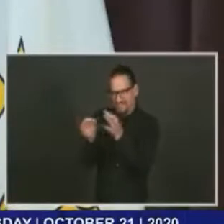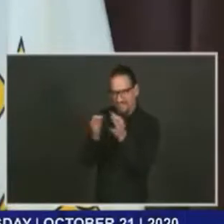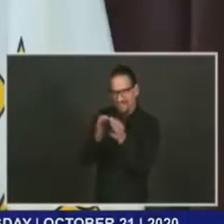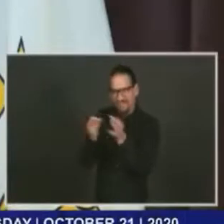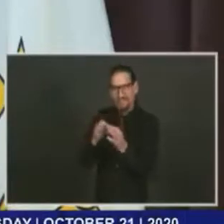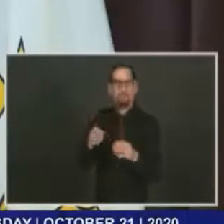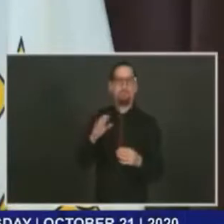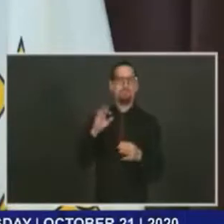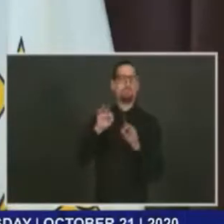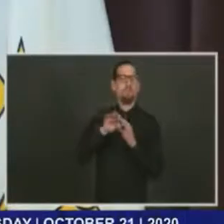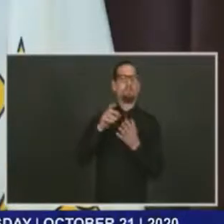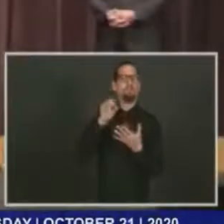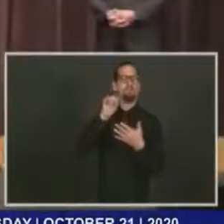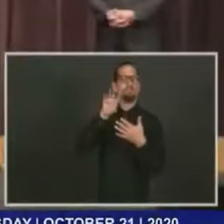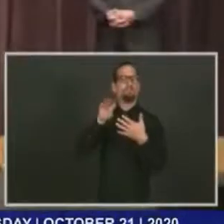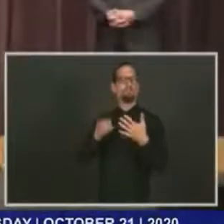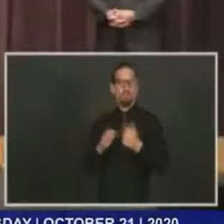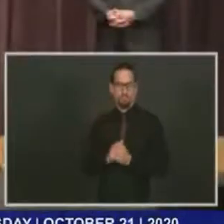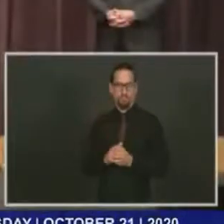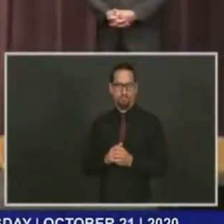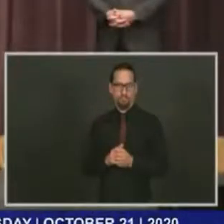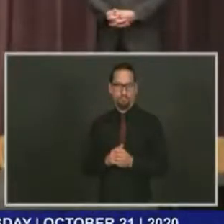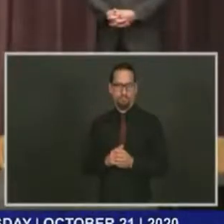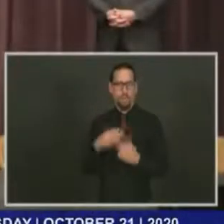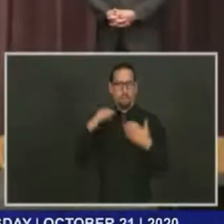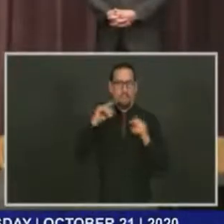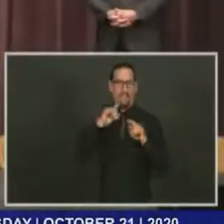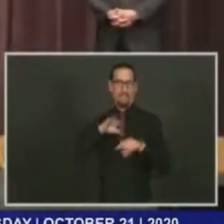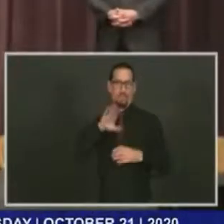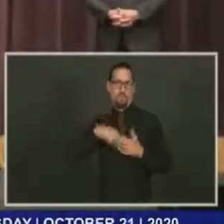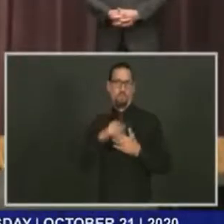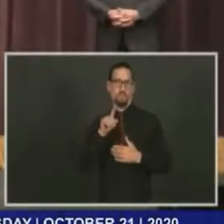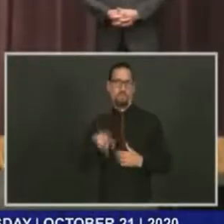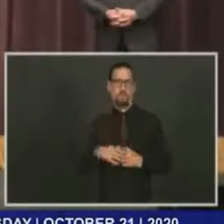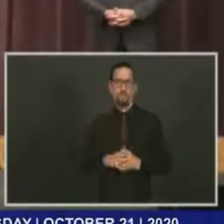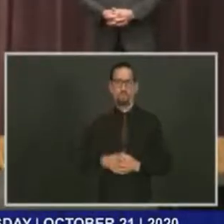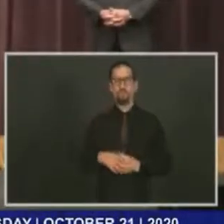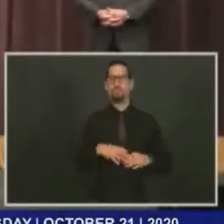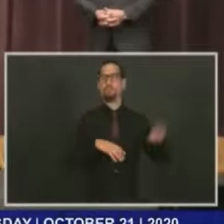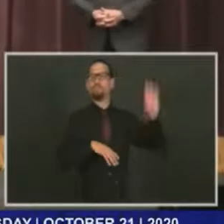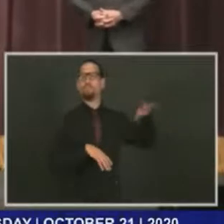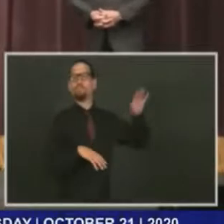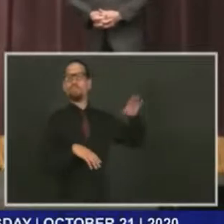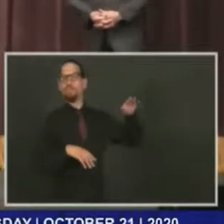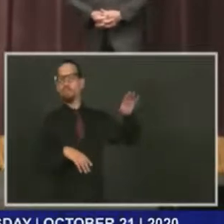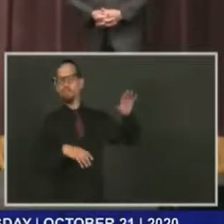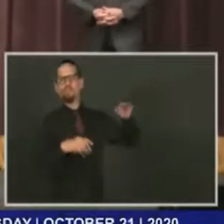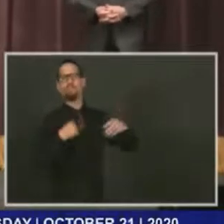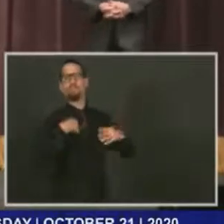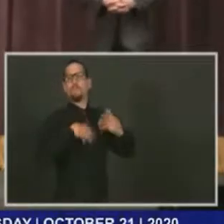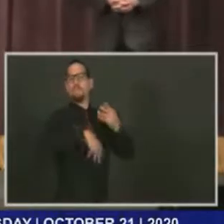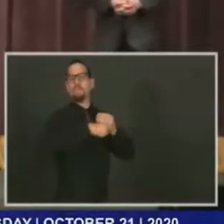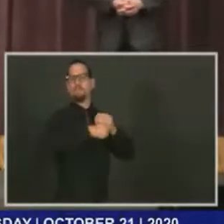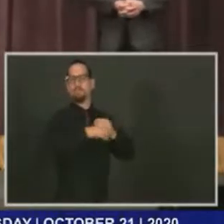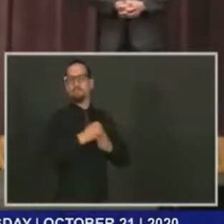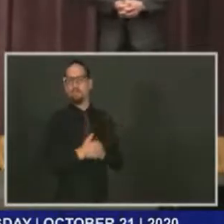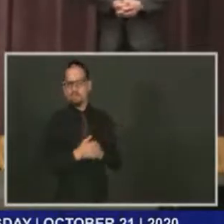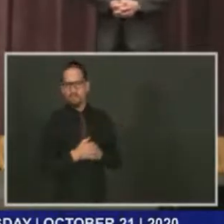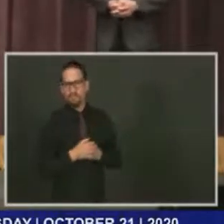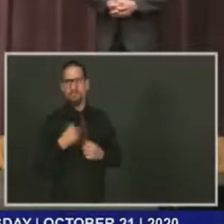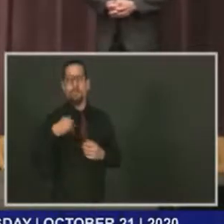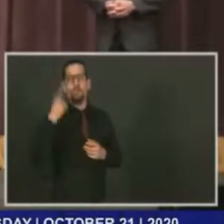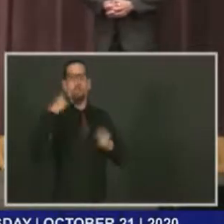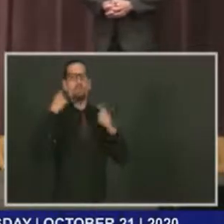hope that answers it, Brian. I can certainly share more. Follow up to Brian's question. We've heard that there may be incidents involving